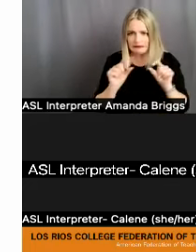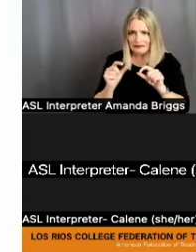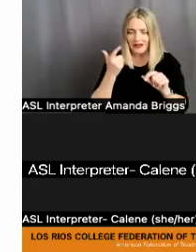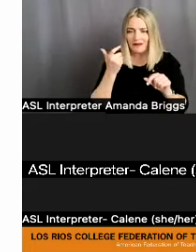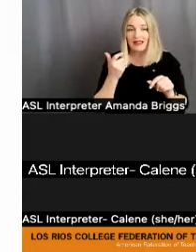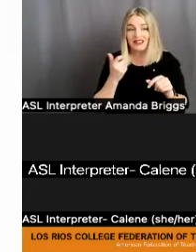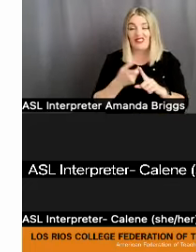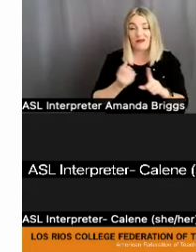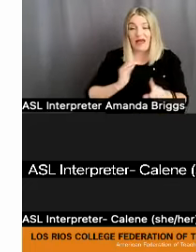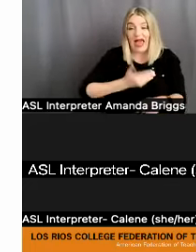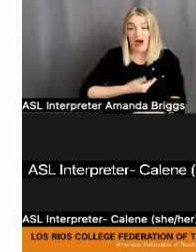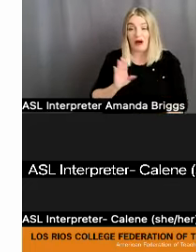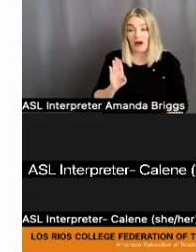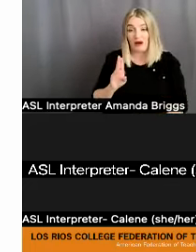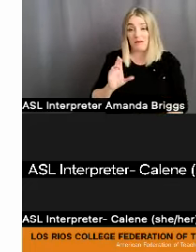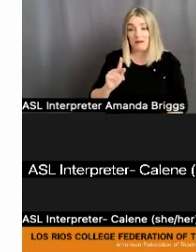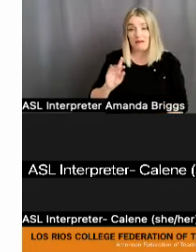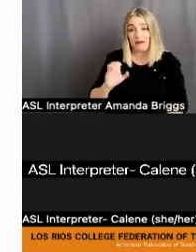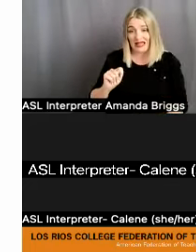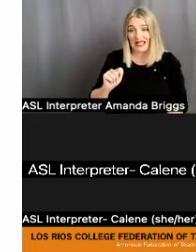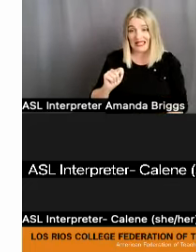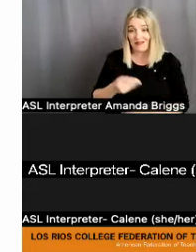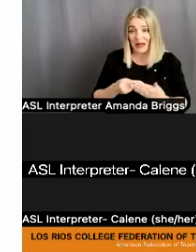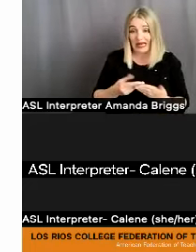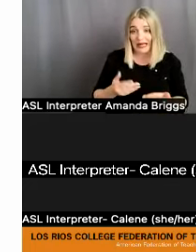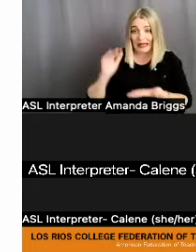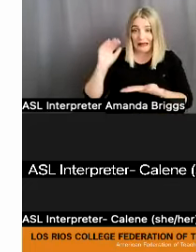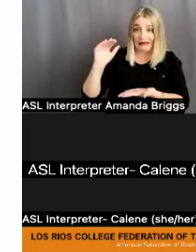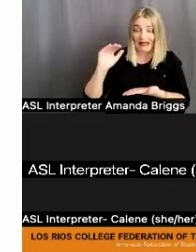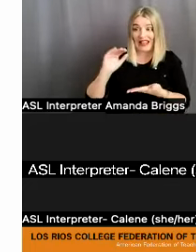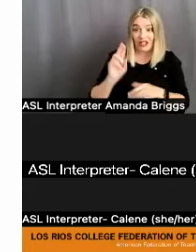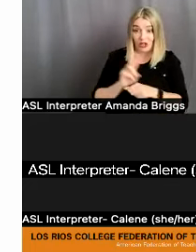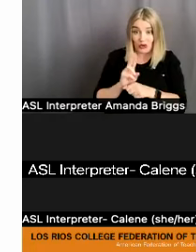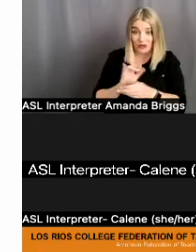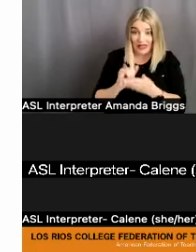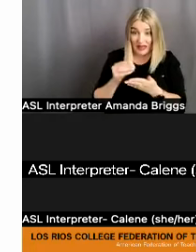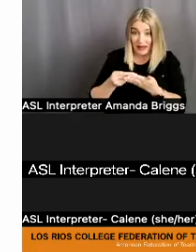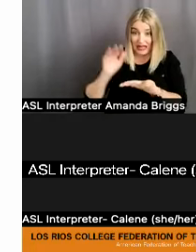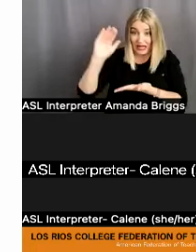out of our bucket, and the use of that money impacts everybody.